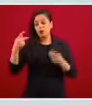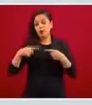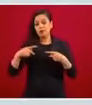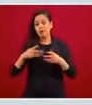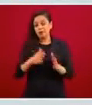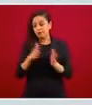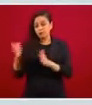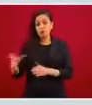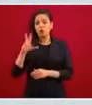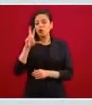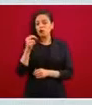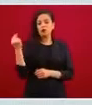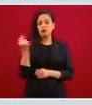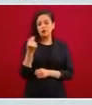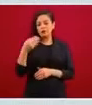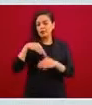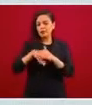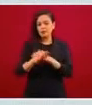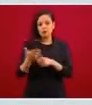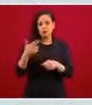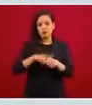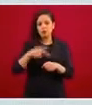require hospitalization.